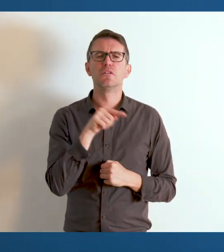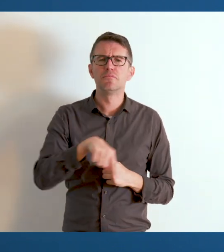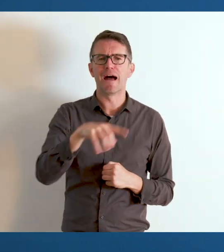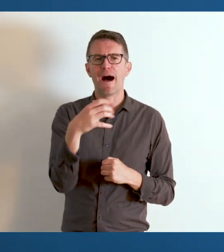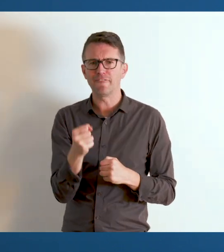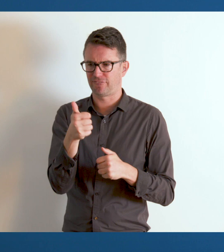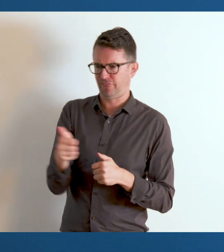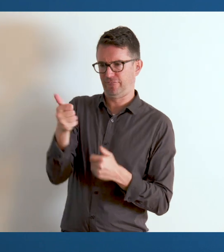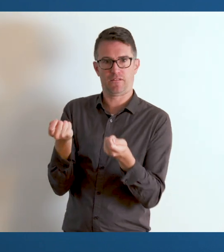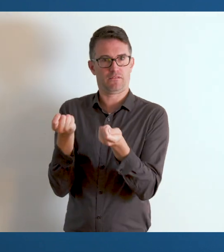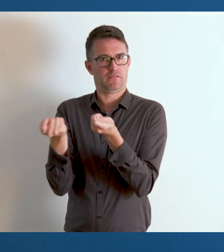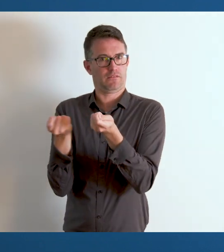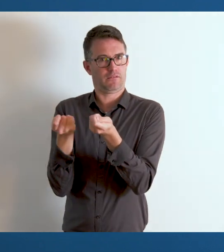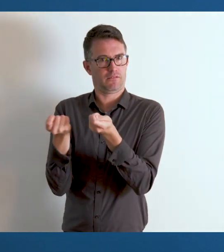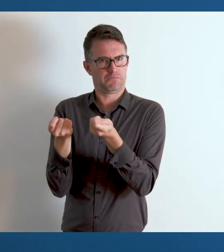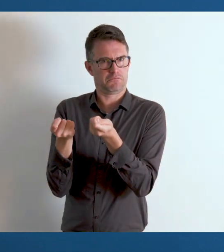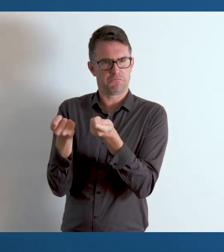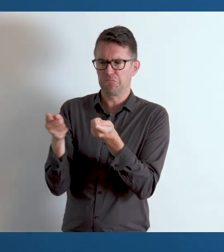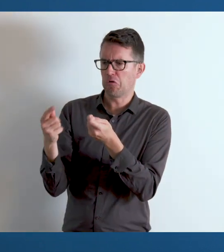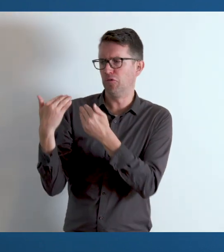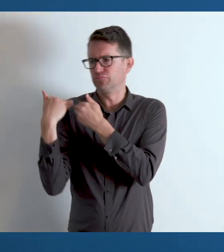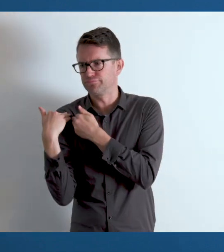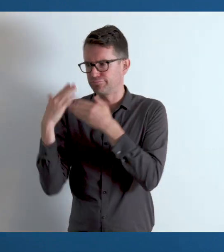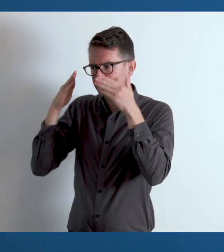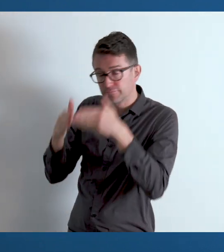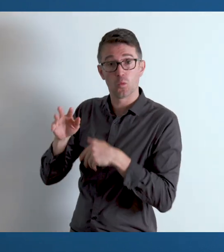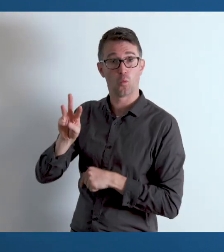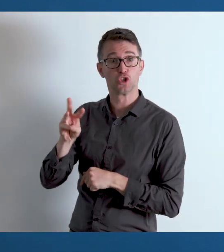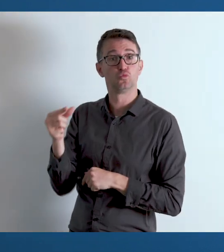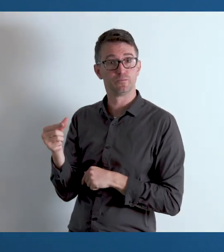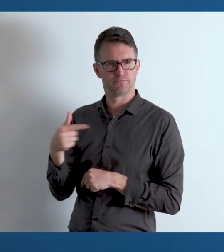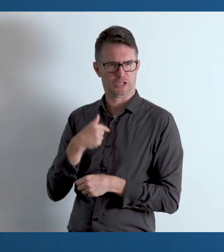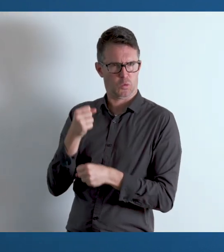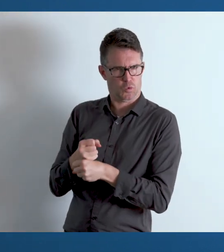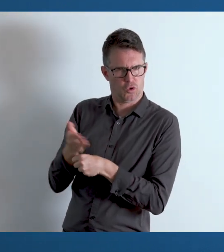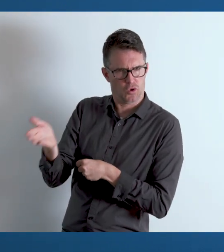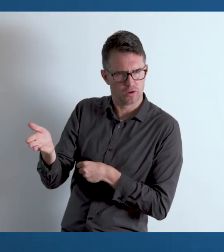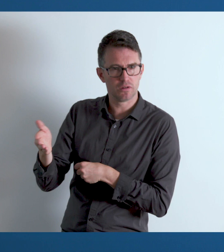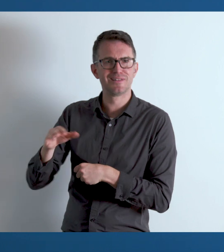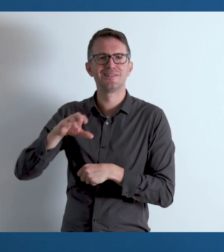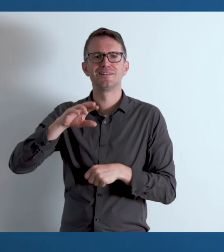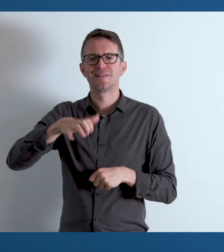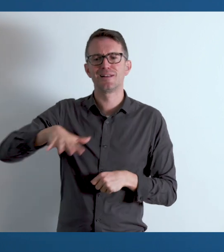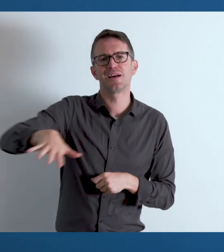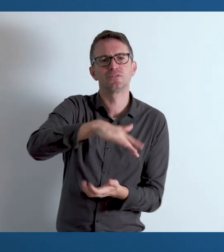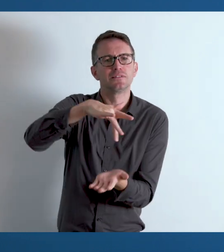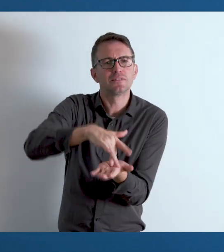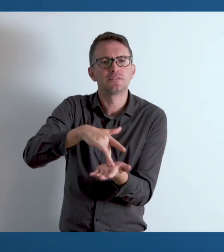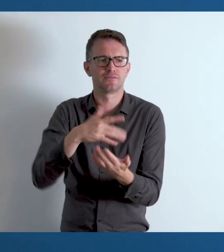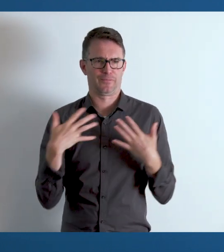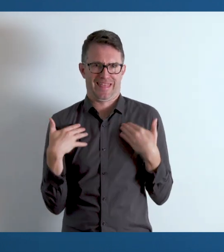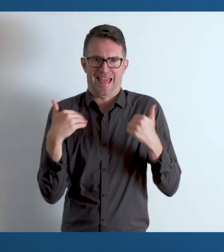small secretariat for the Washington Group, where I work at the National Center for Health Statistics in the US. And we have built